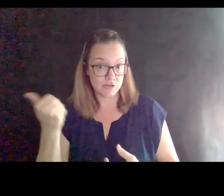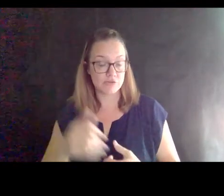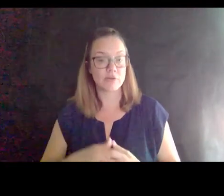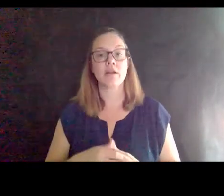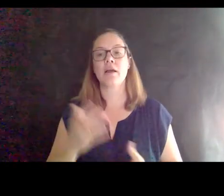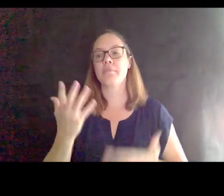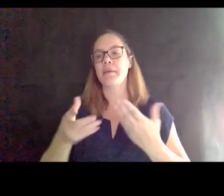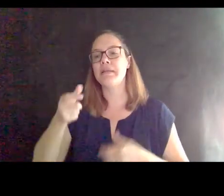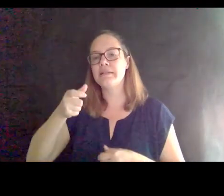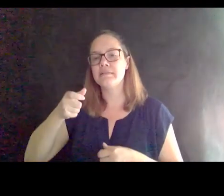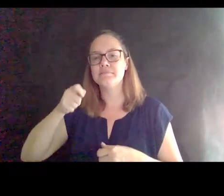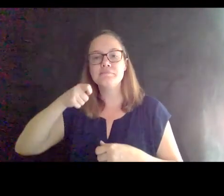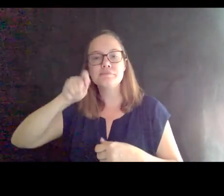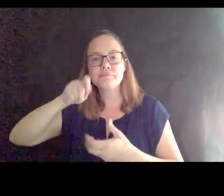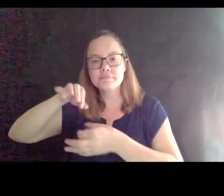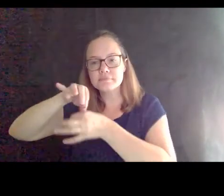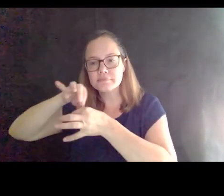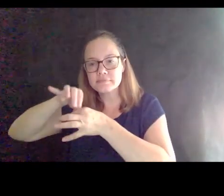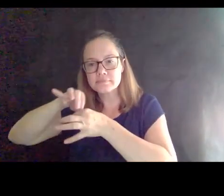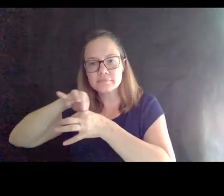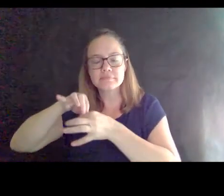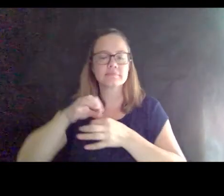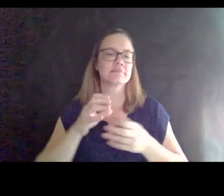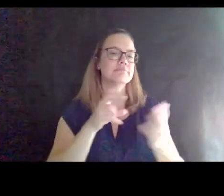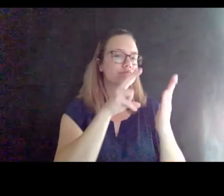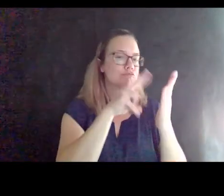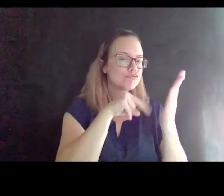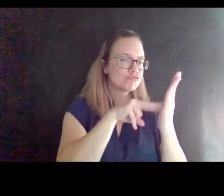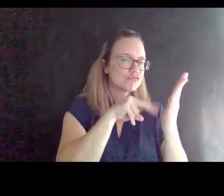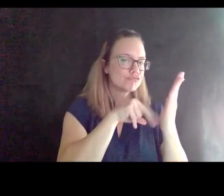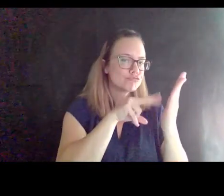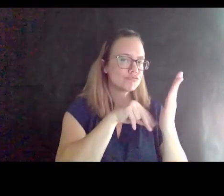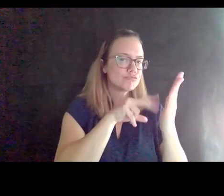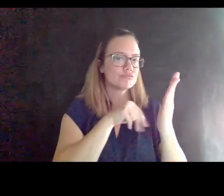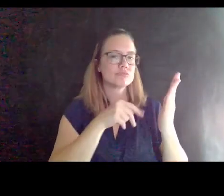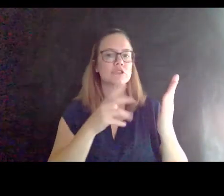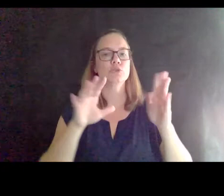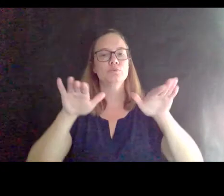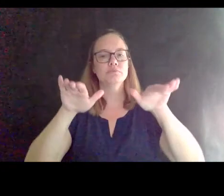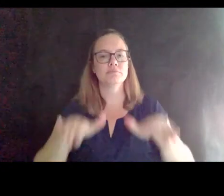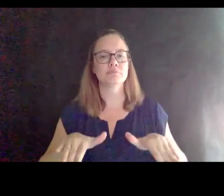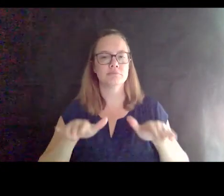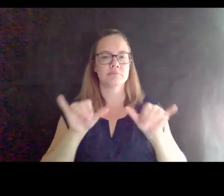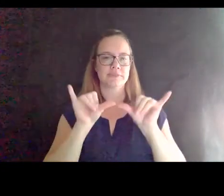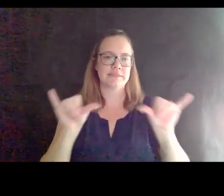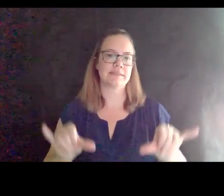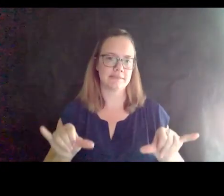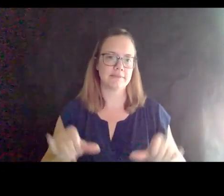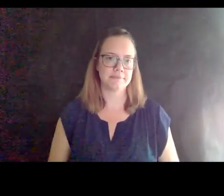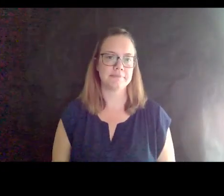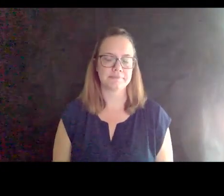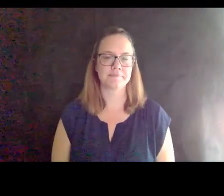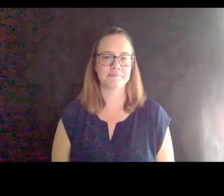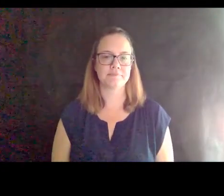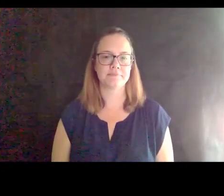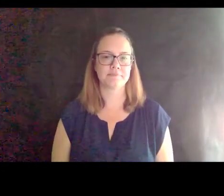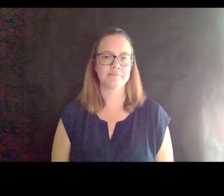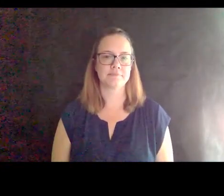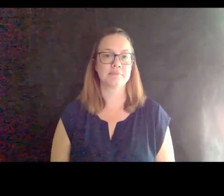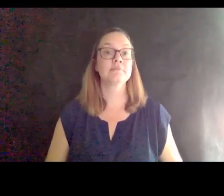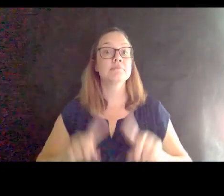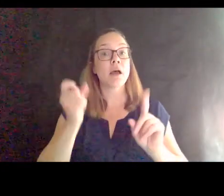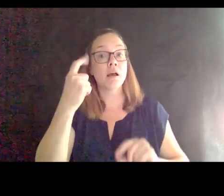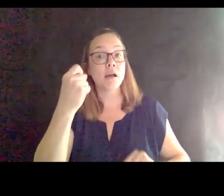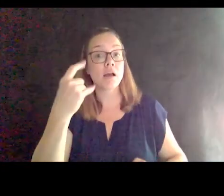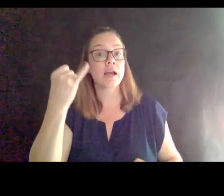maybe as you read a book or listen to some soft music to kind of calm your system. But again, if